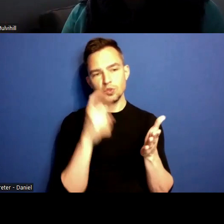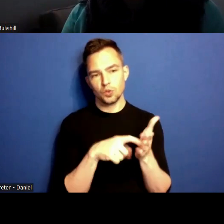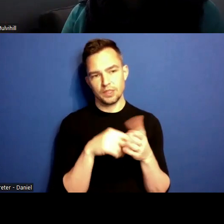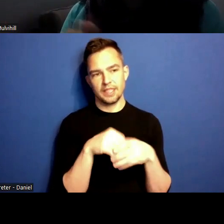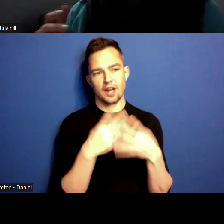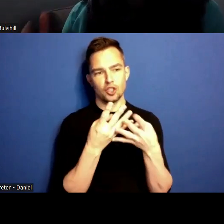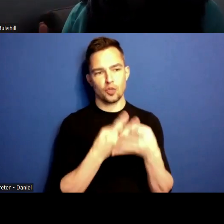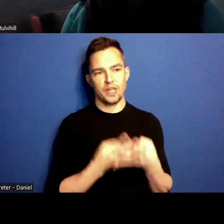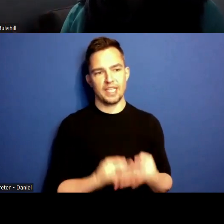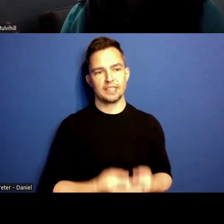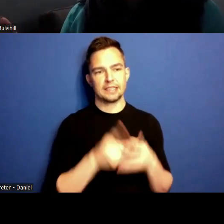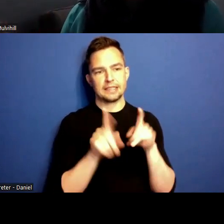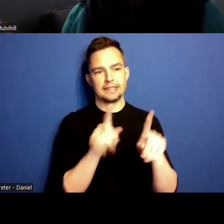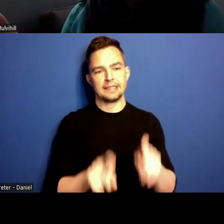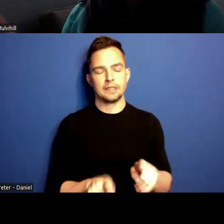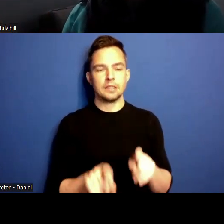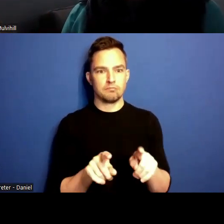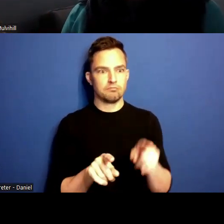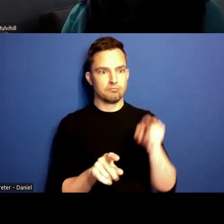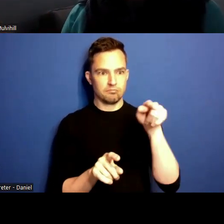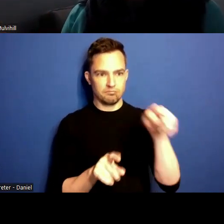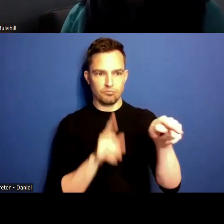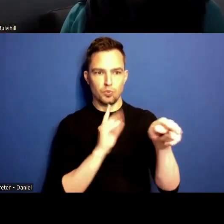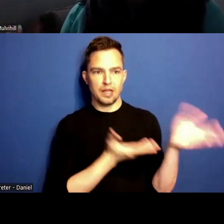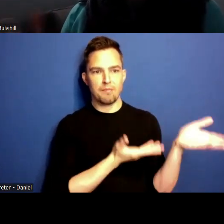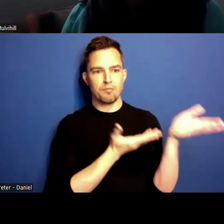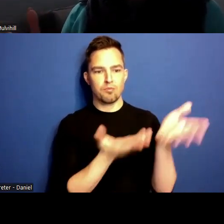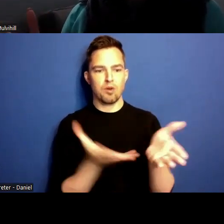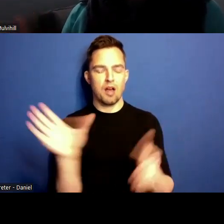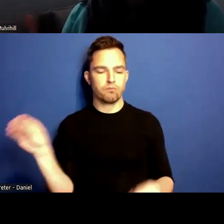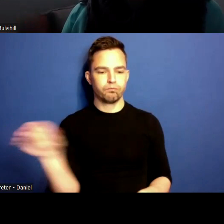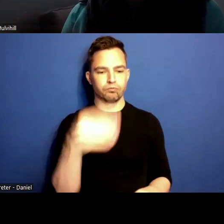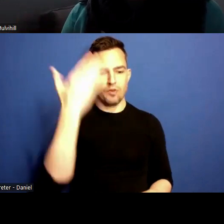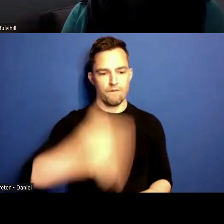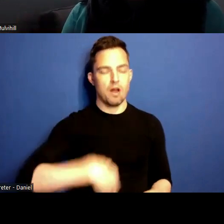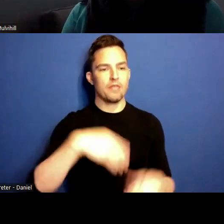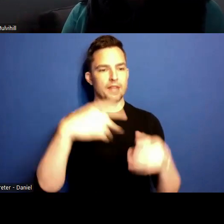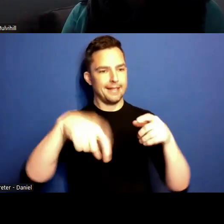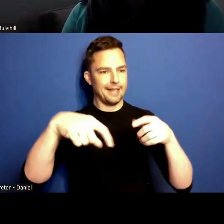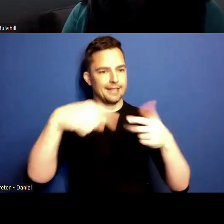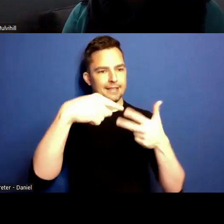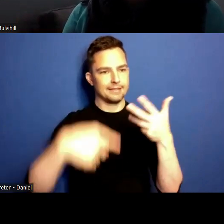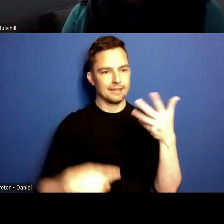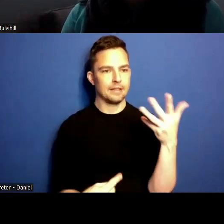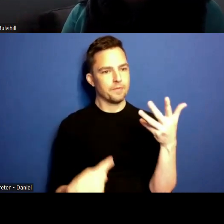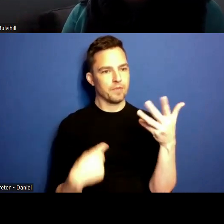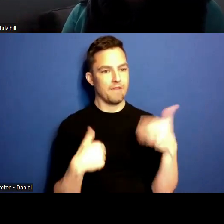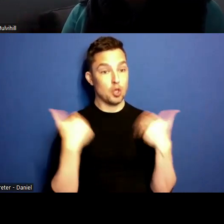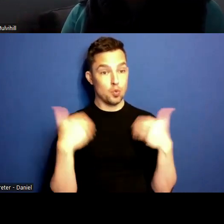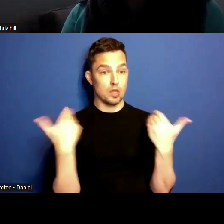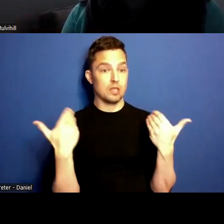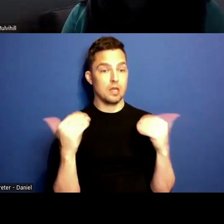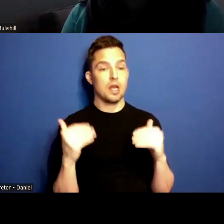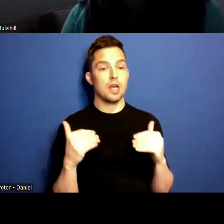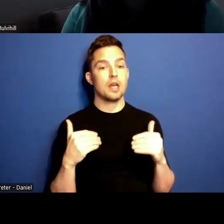screening data, really started to bring forward the significant needs of youth and young